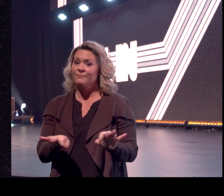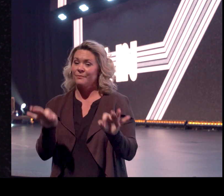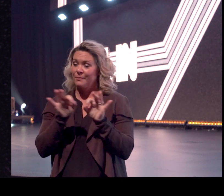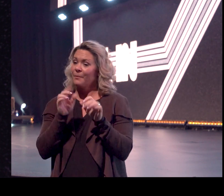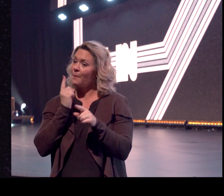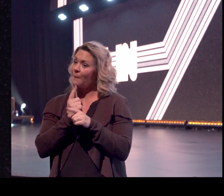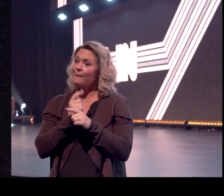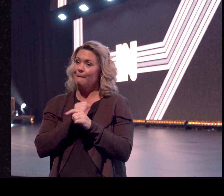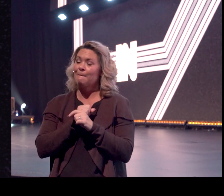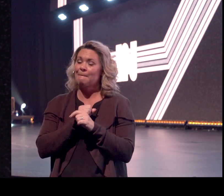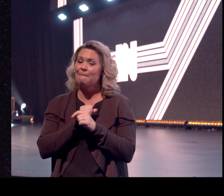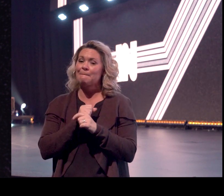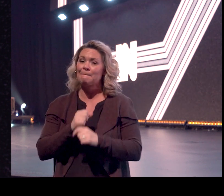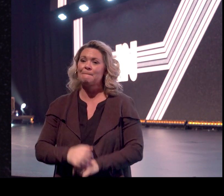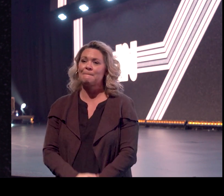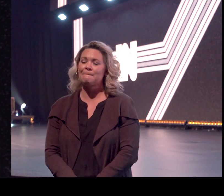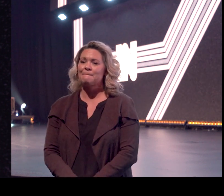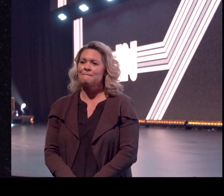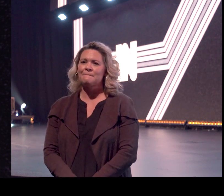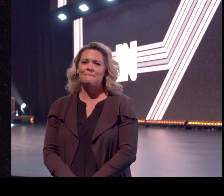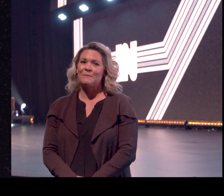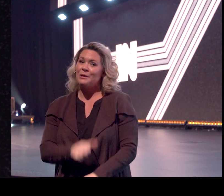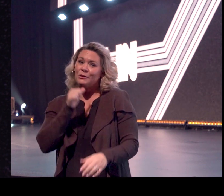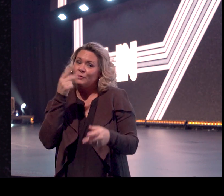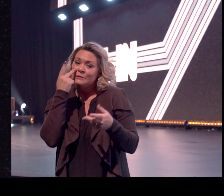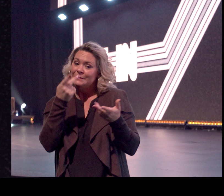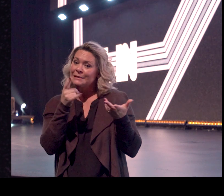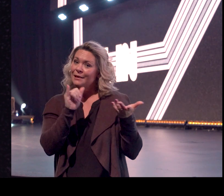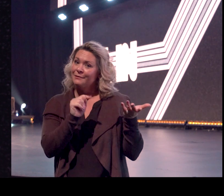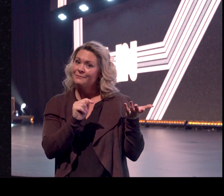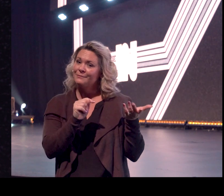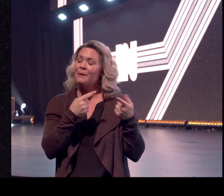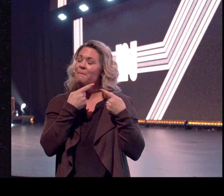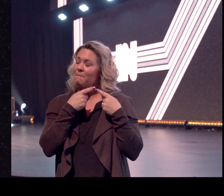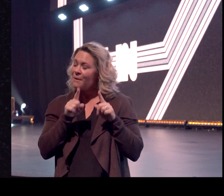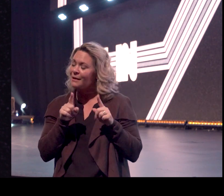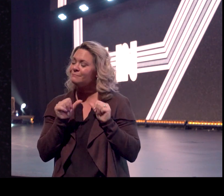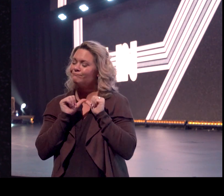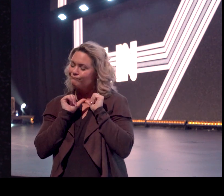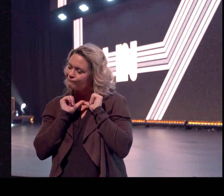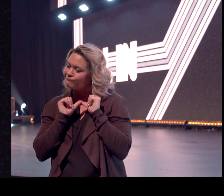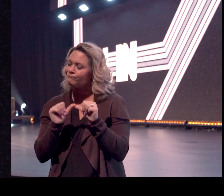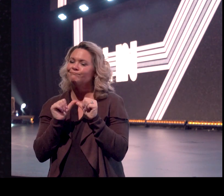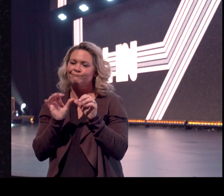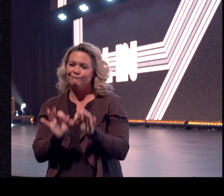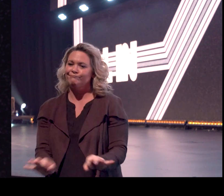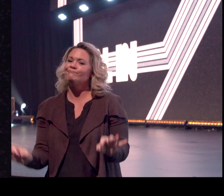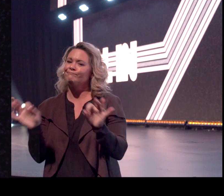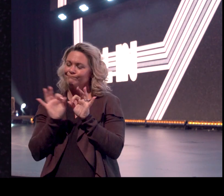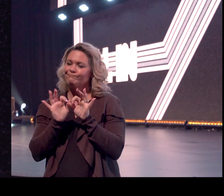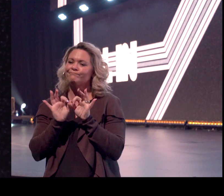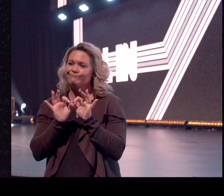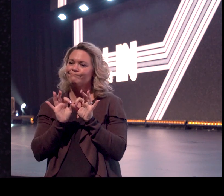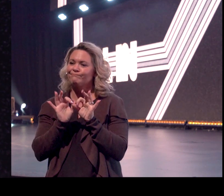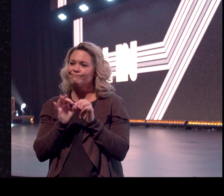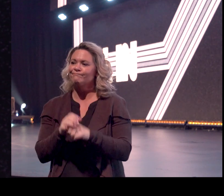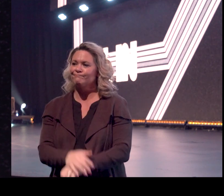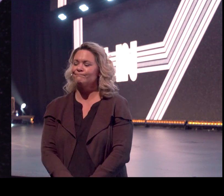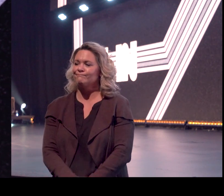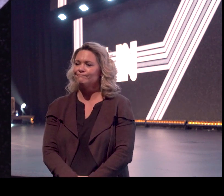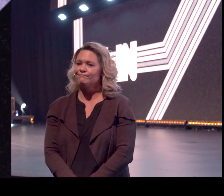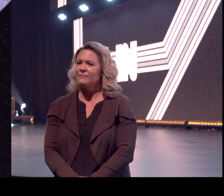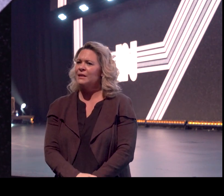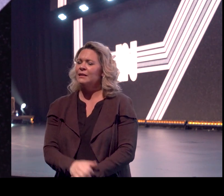matter? Whew. Just because you don't see it doesn't mean it doesn't matter.